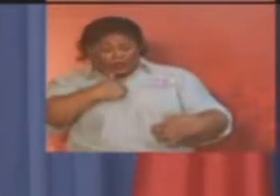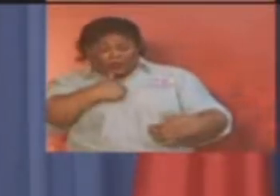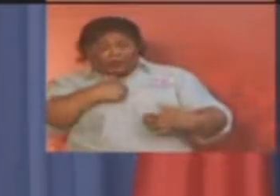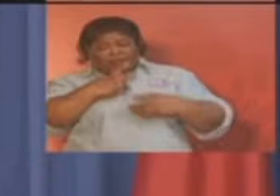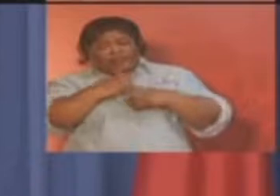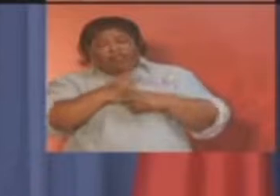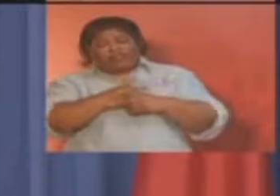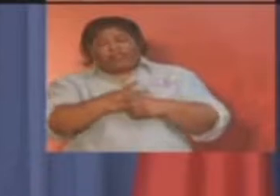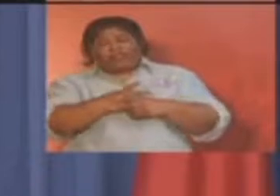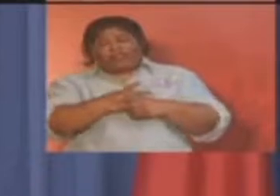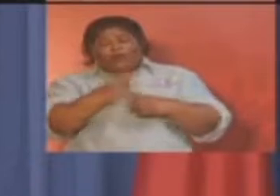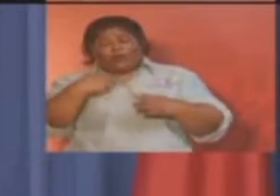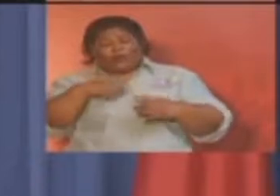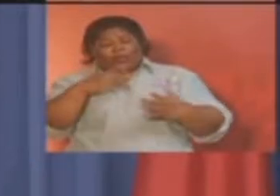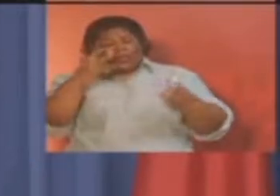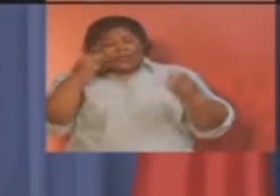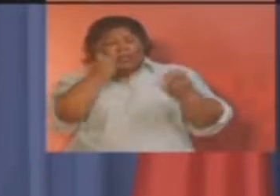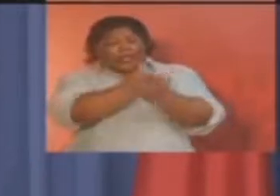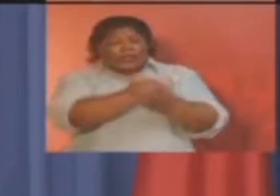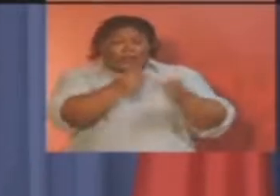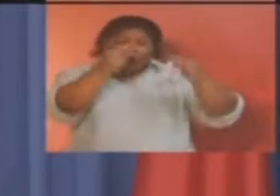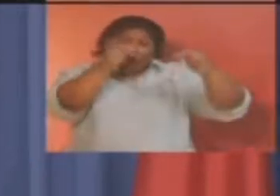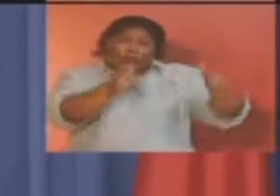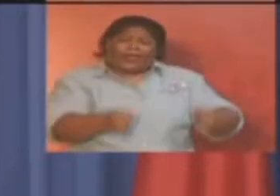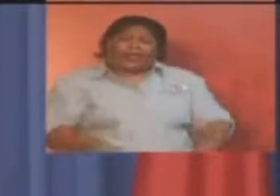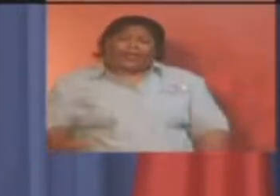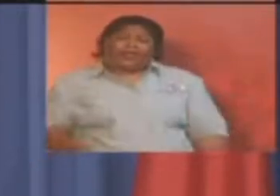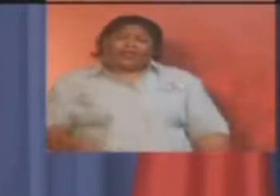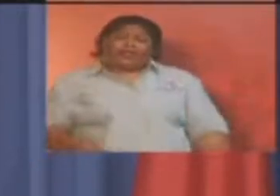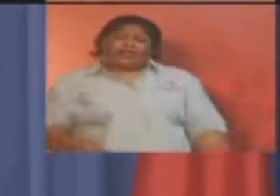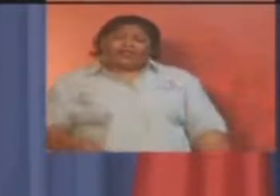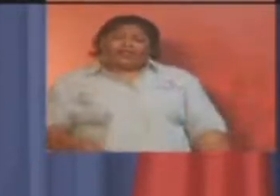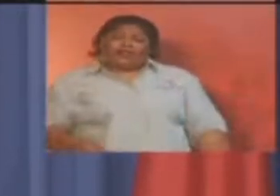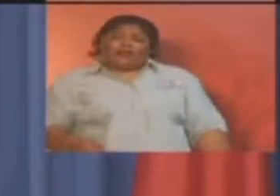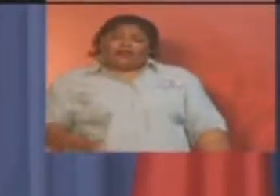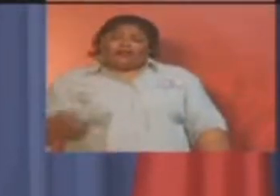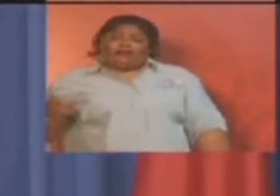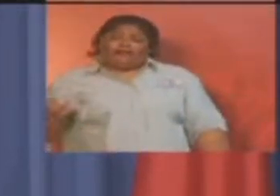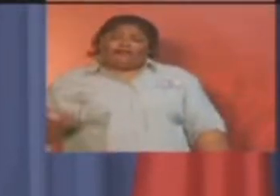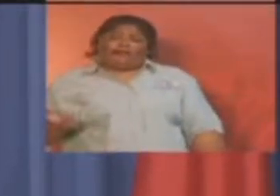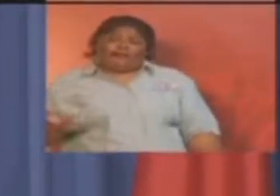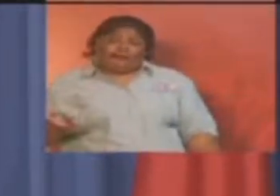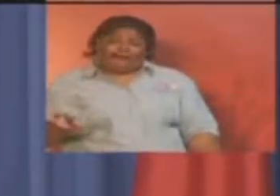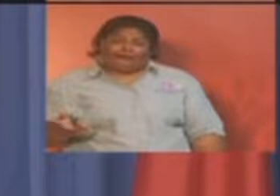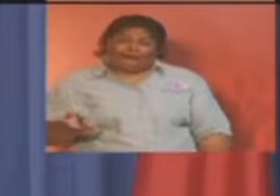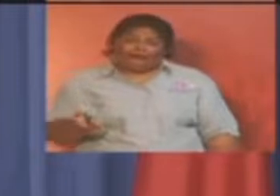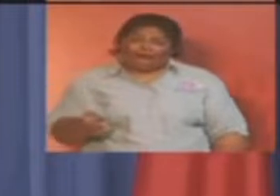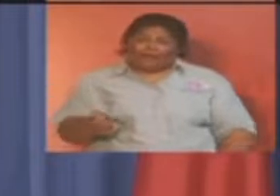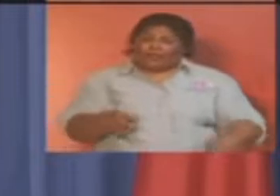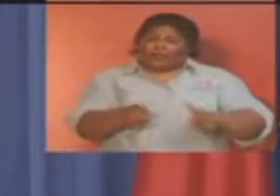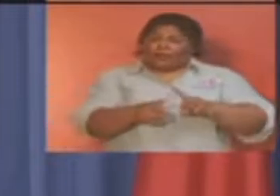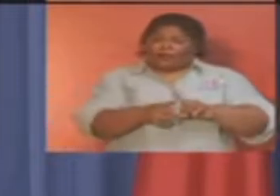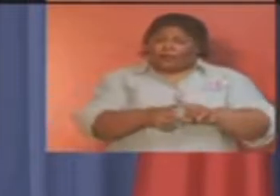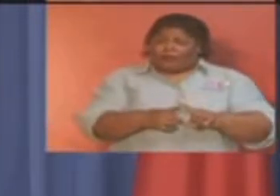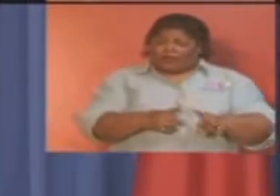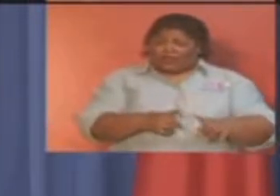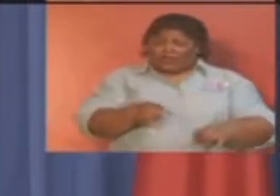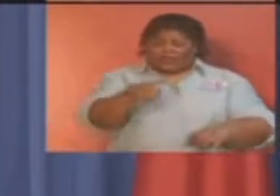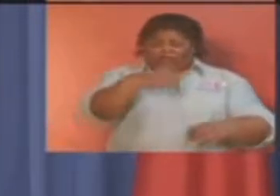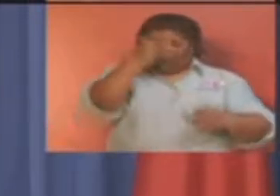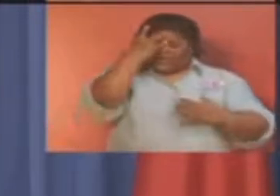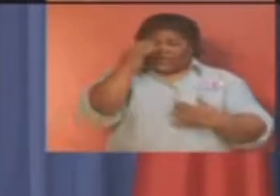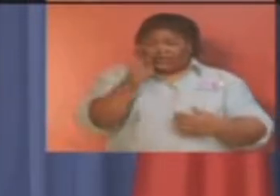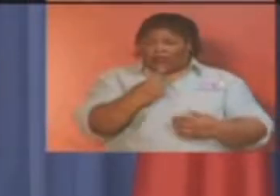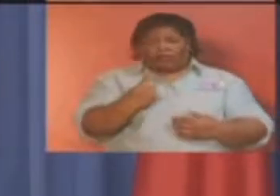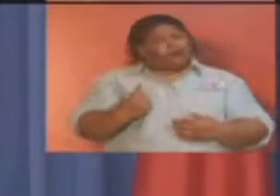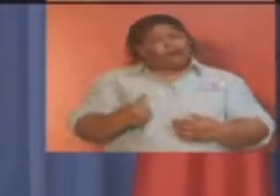these patients. And that goes, as we mentioned, not only for the patient, but for every single